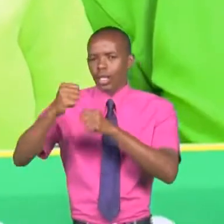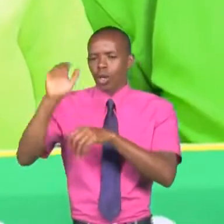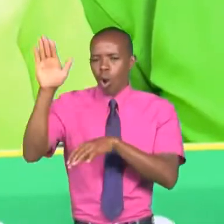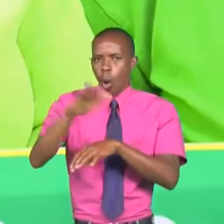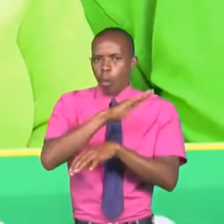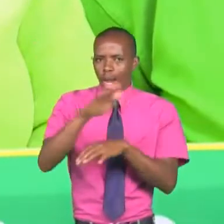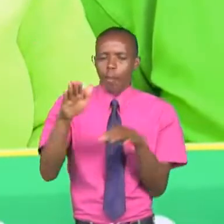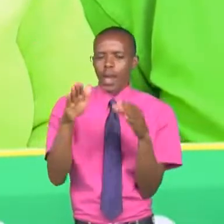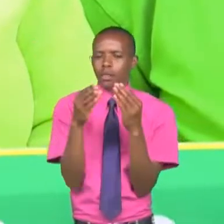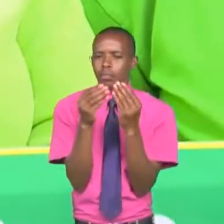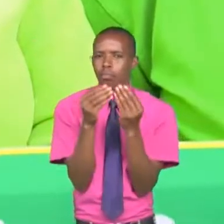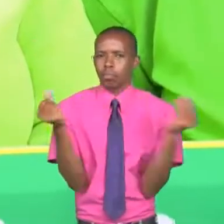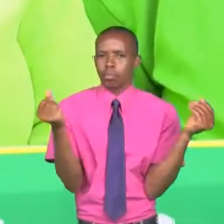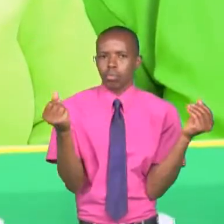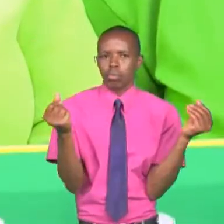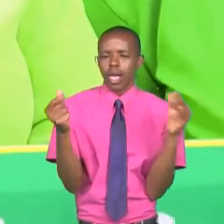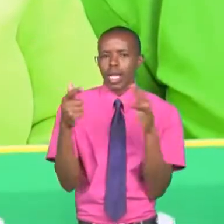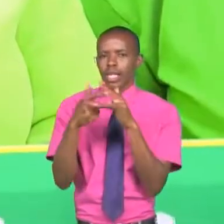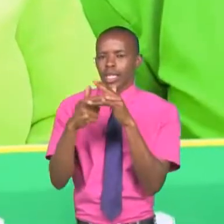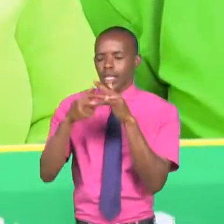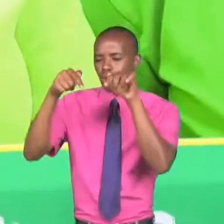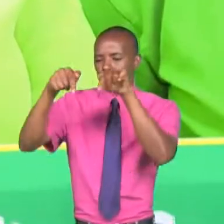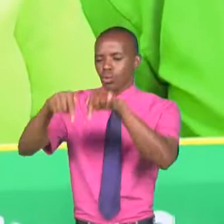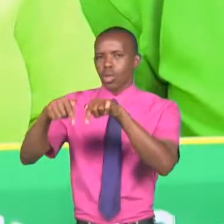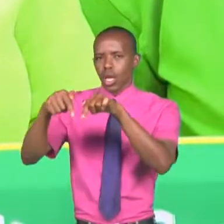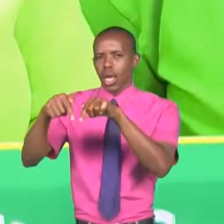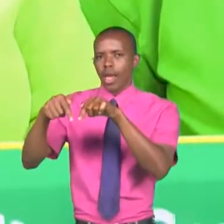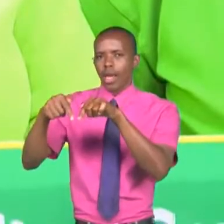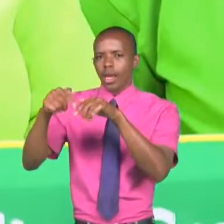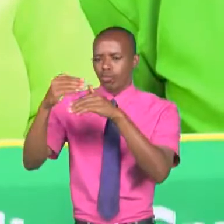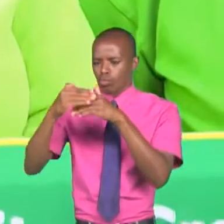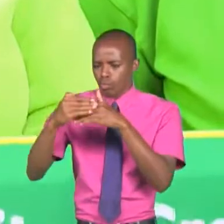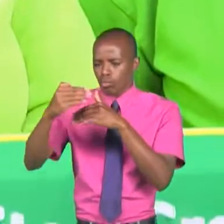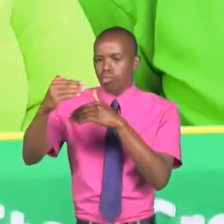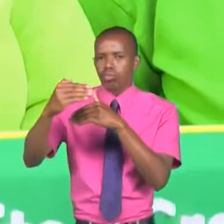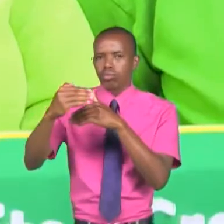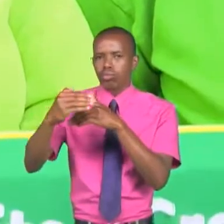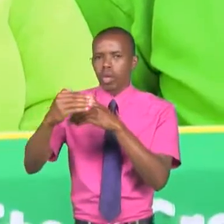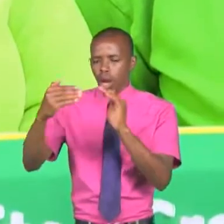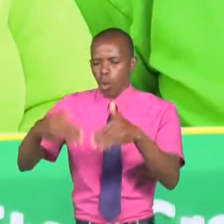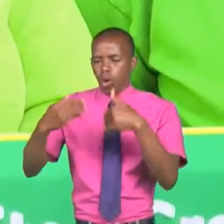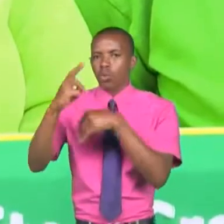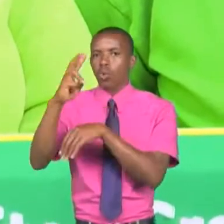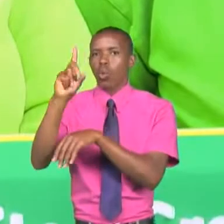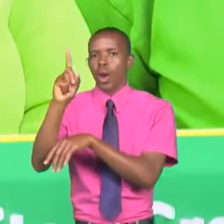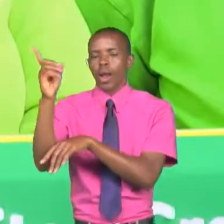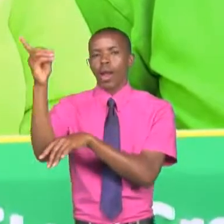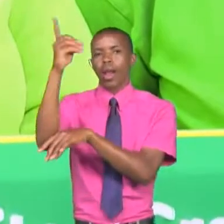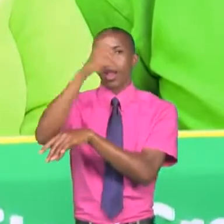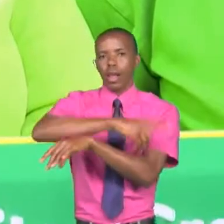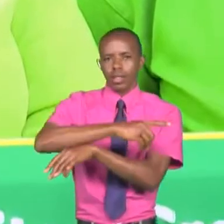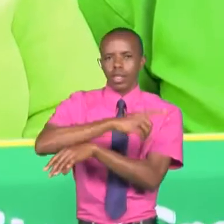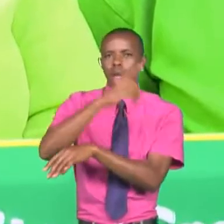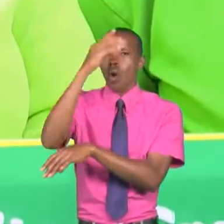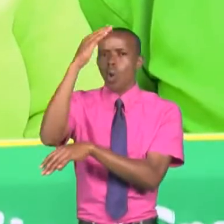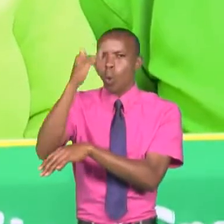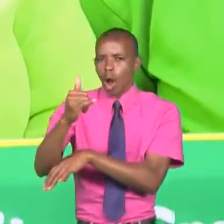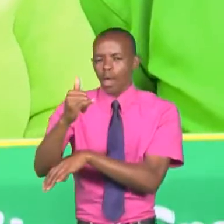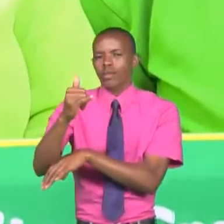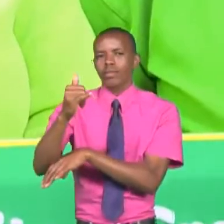bunge kuanzia siku ya leo. Tunakupa siku 21. Kwa nini uvunje